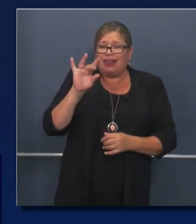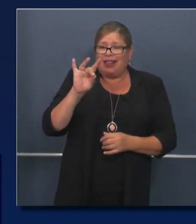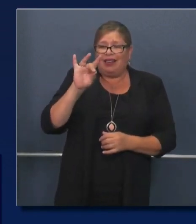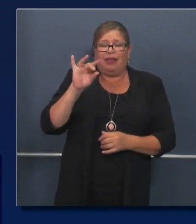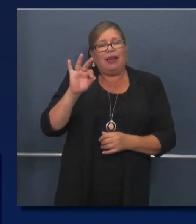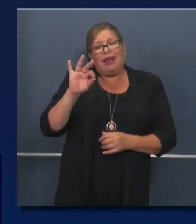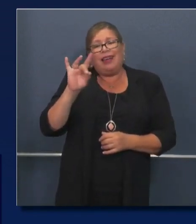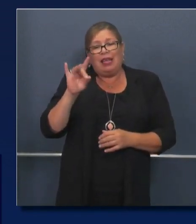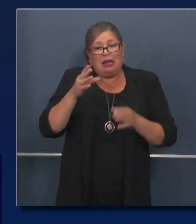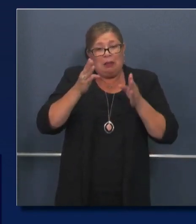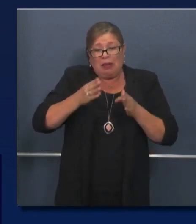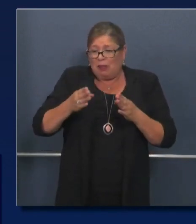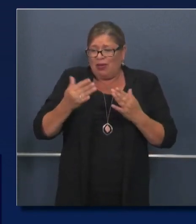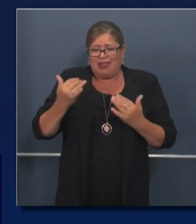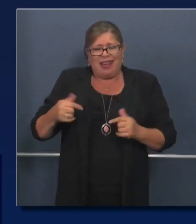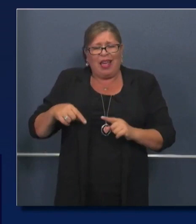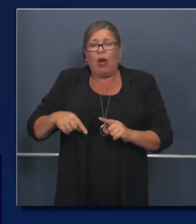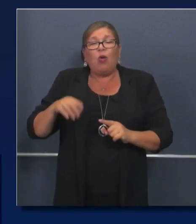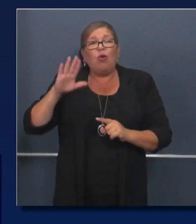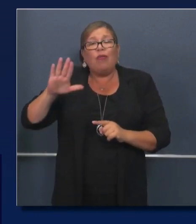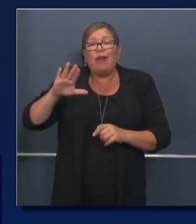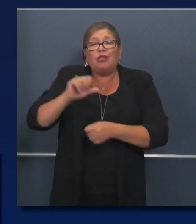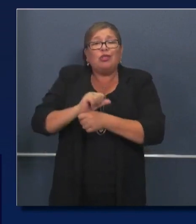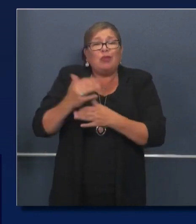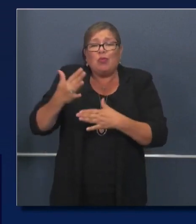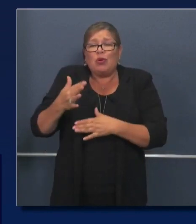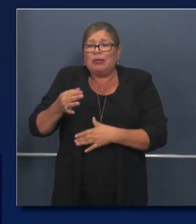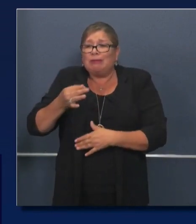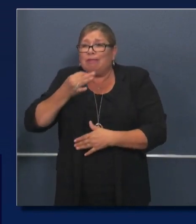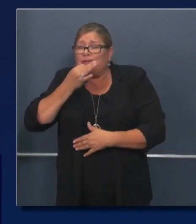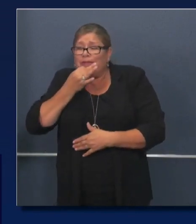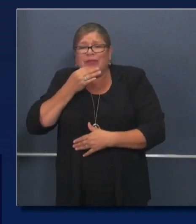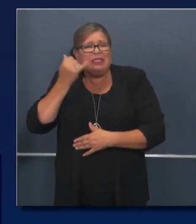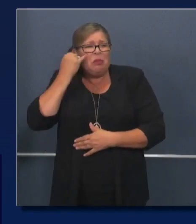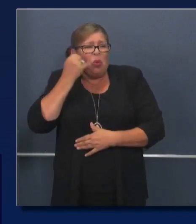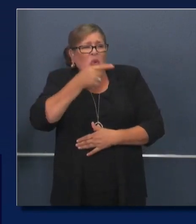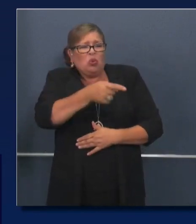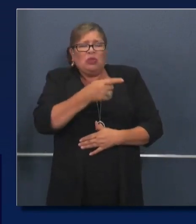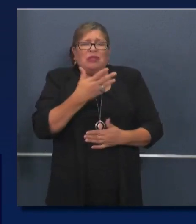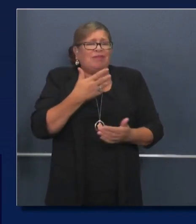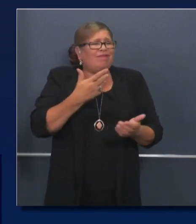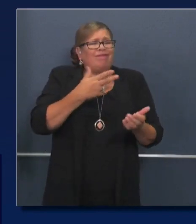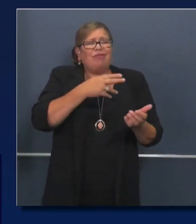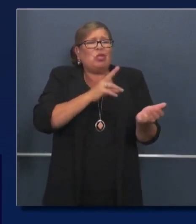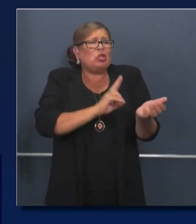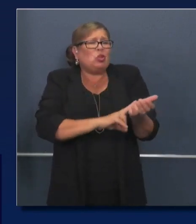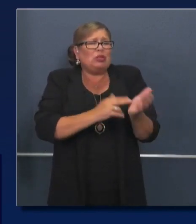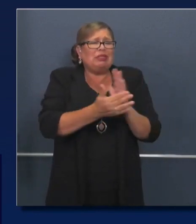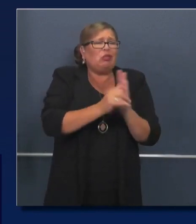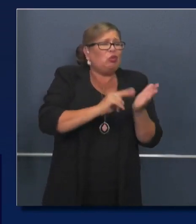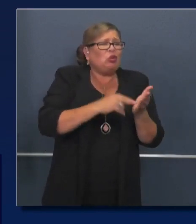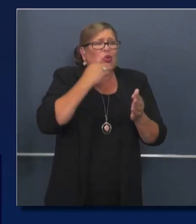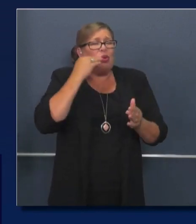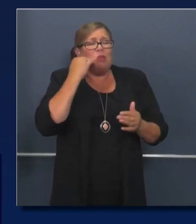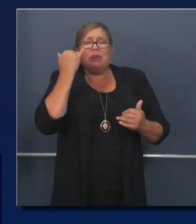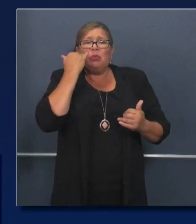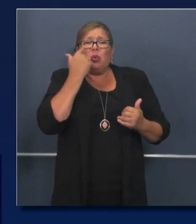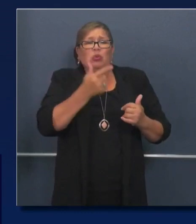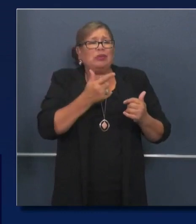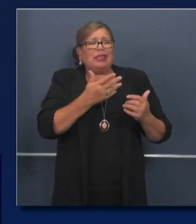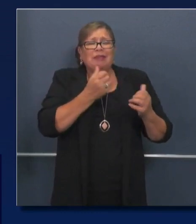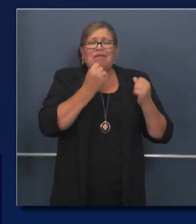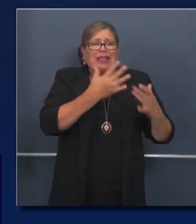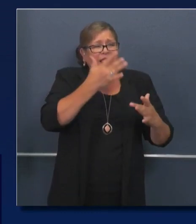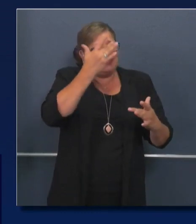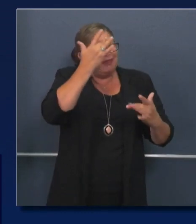workforce that can go out like a strike team if we have workforce shortage, or we have a walkout, or we have a number of staff and cohort